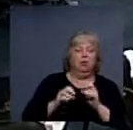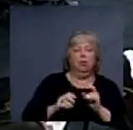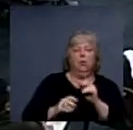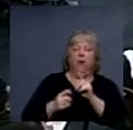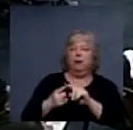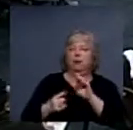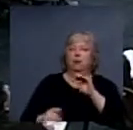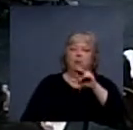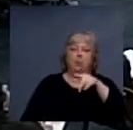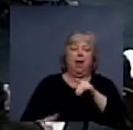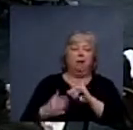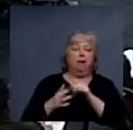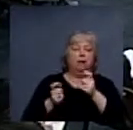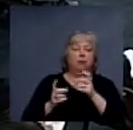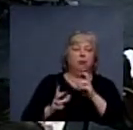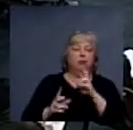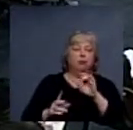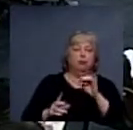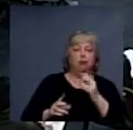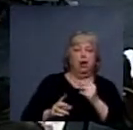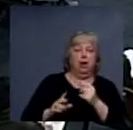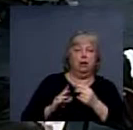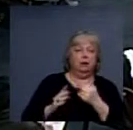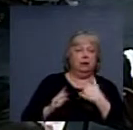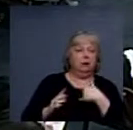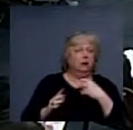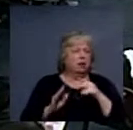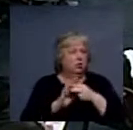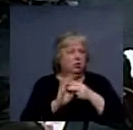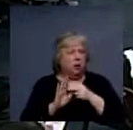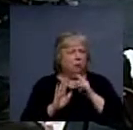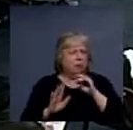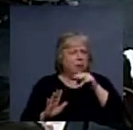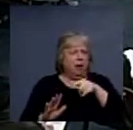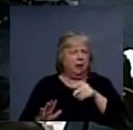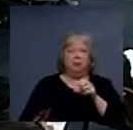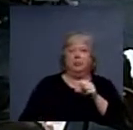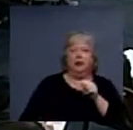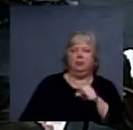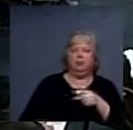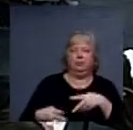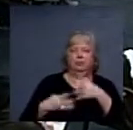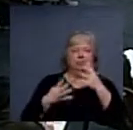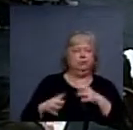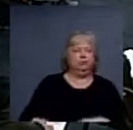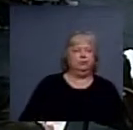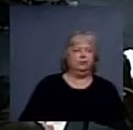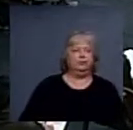map that Director Wright had up. The zoning map? Yes, sir, please. All